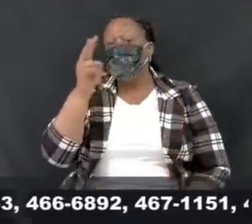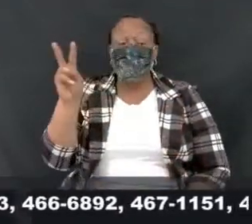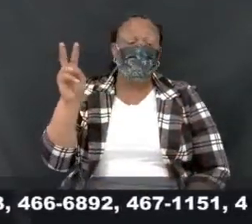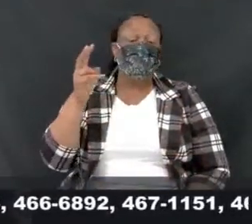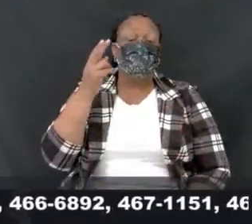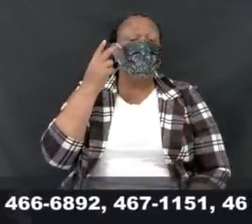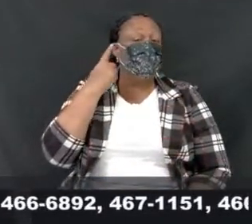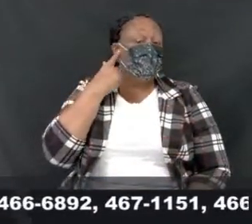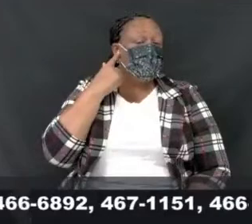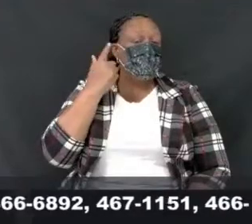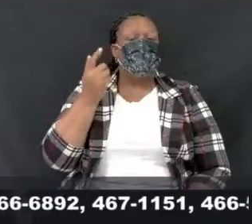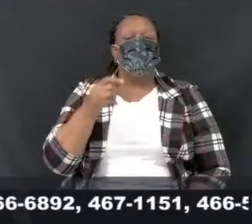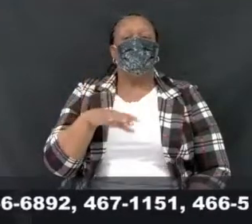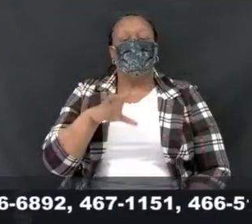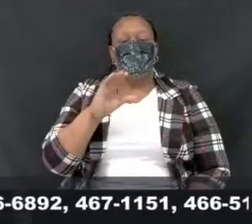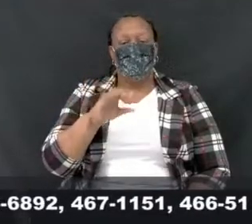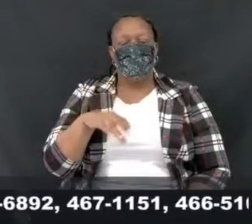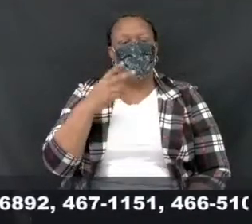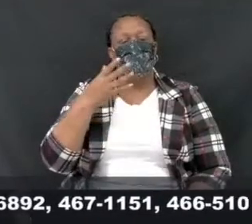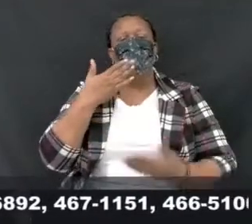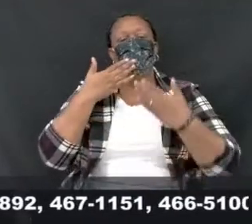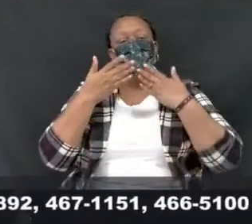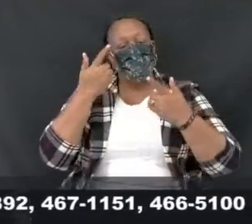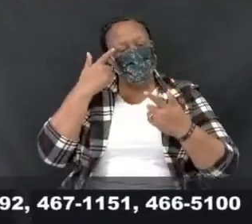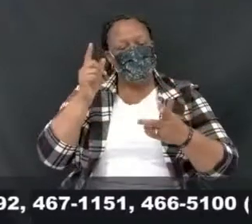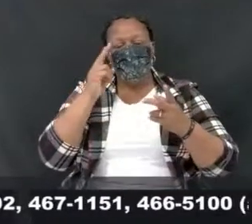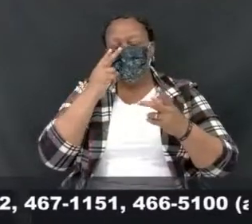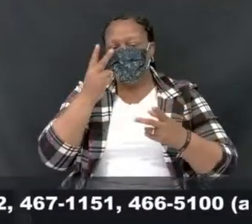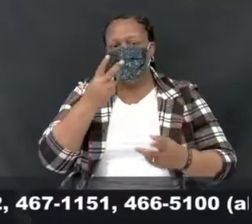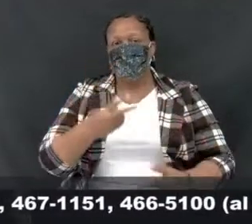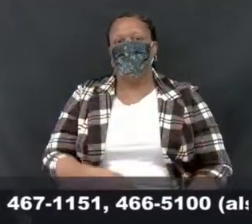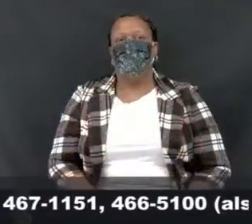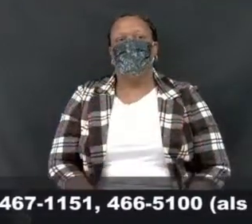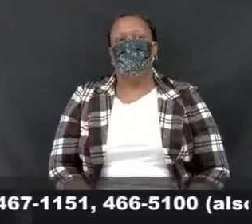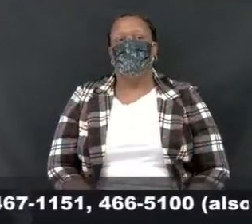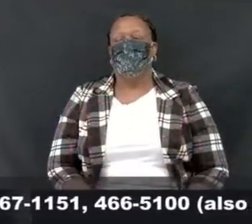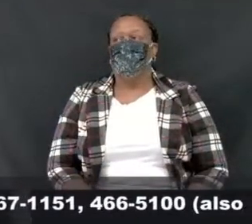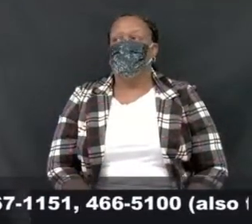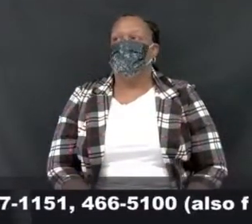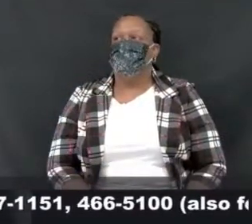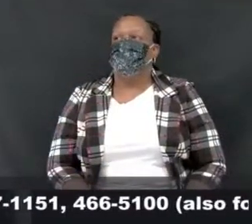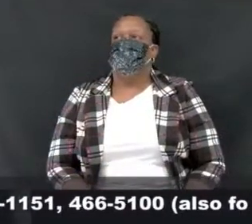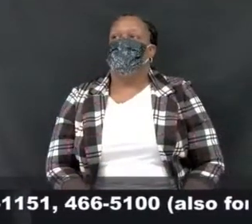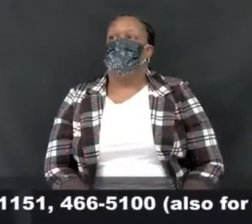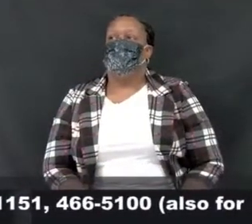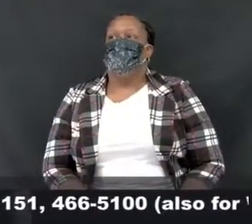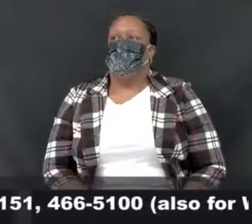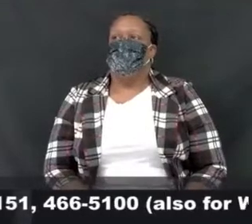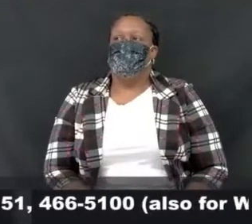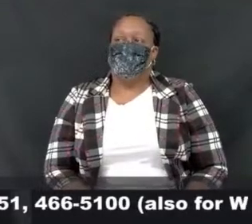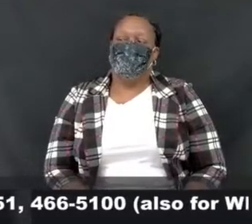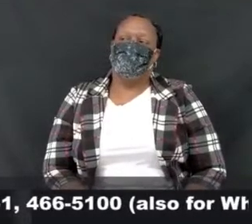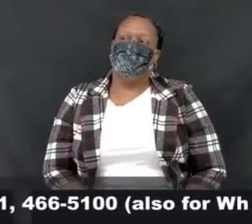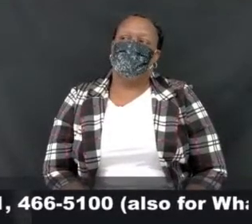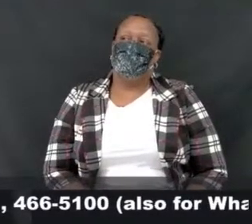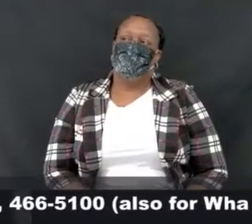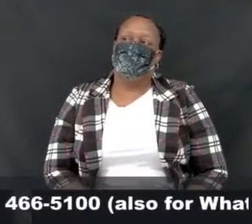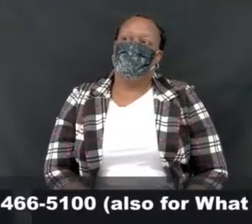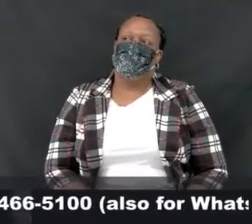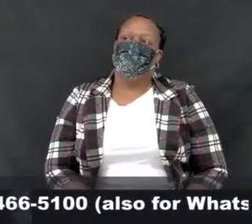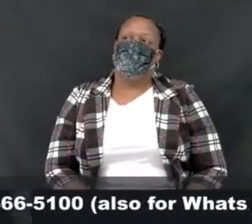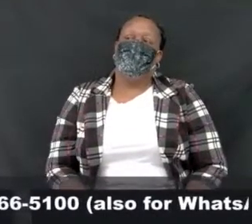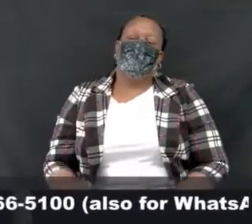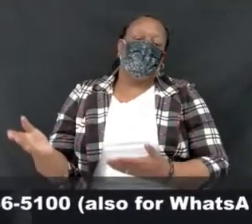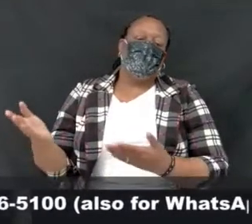means, again, thank you for being here with us. I also will continue in the same vein like all my colleagues bringing good